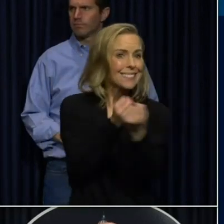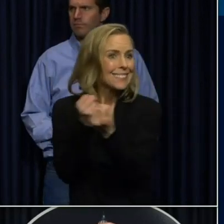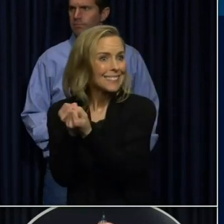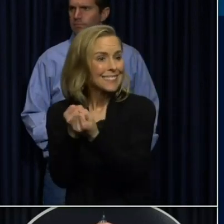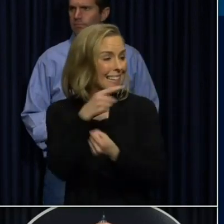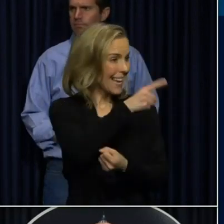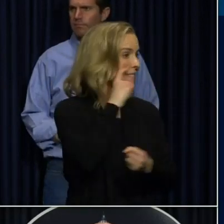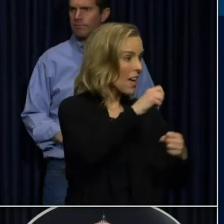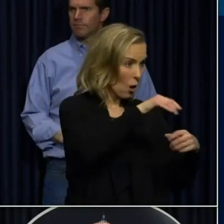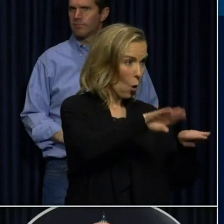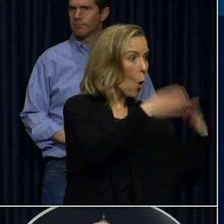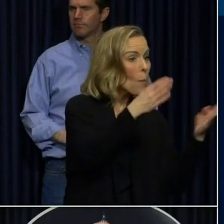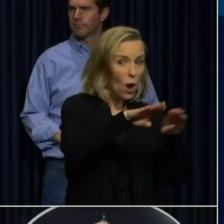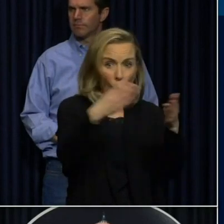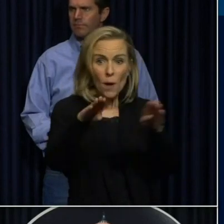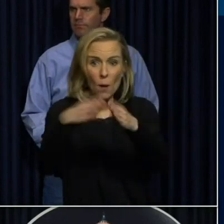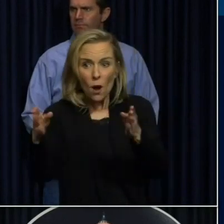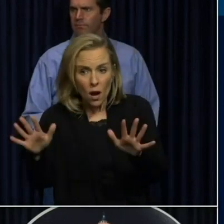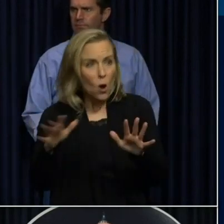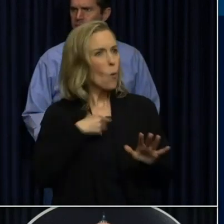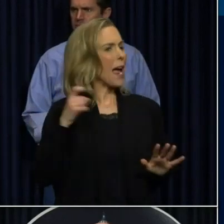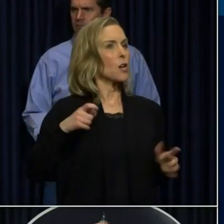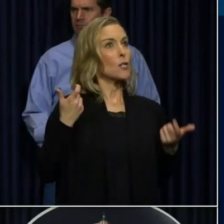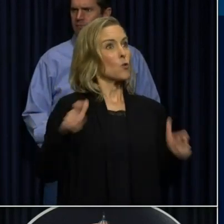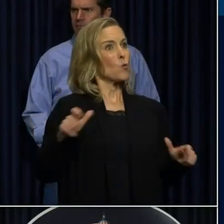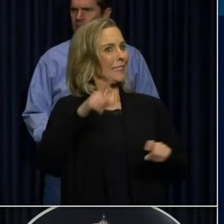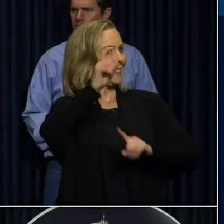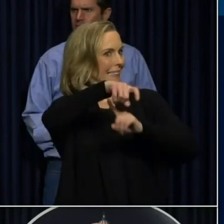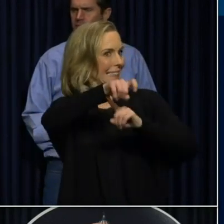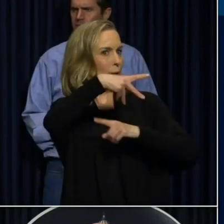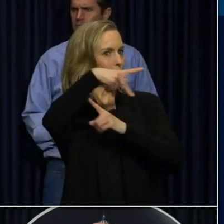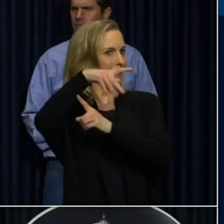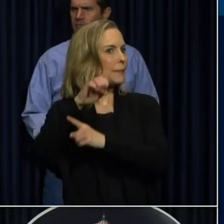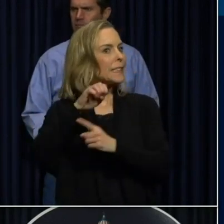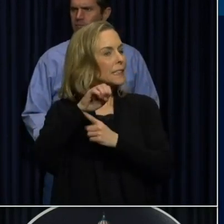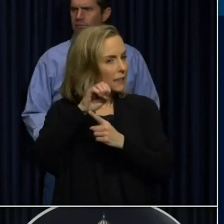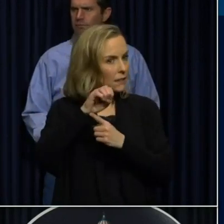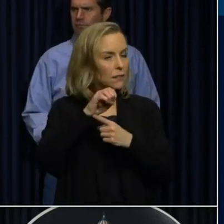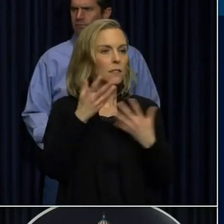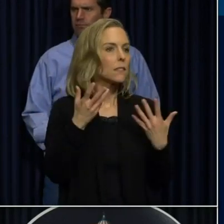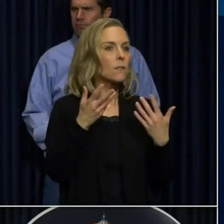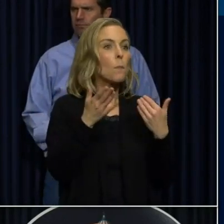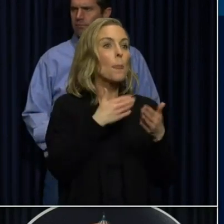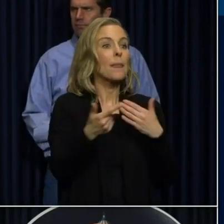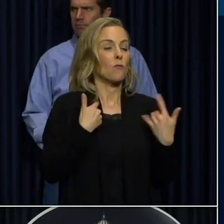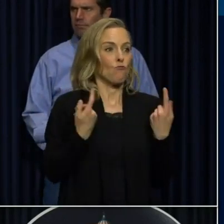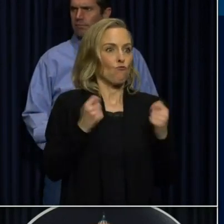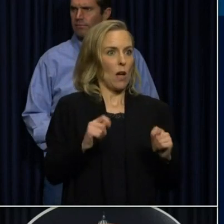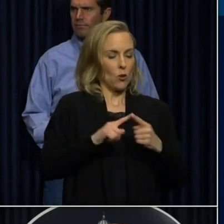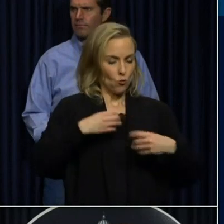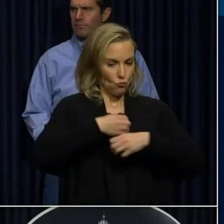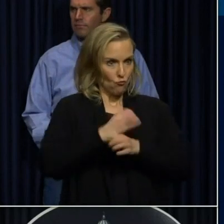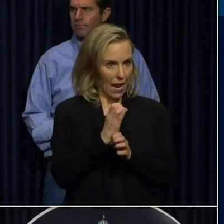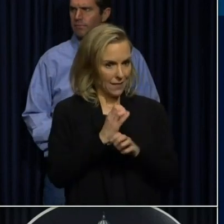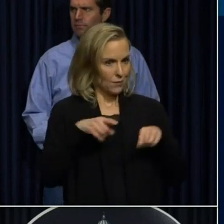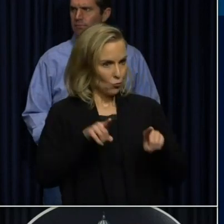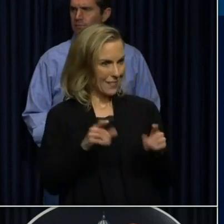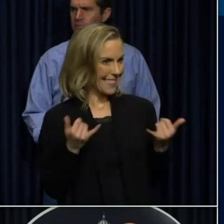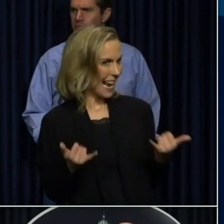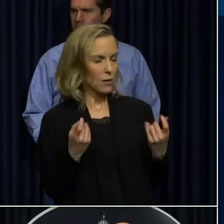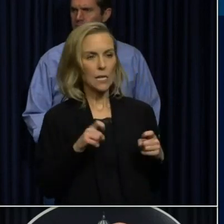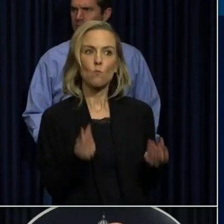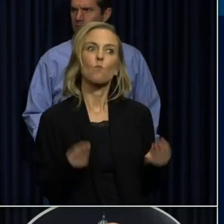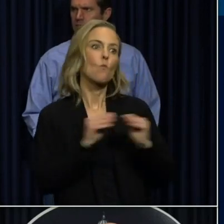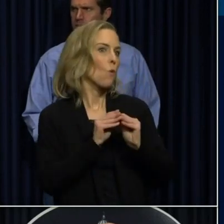So we have a huge need for personal protective equipment that goes well beyond even what we've tried to do in a crisis management. So those next